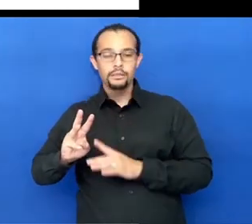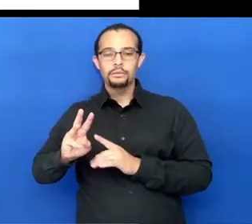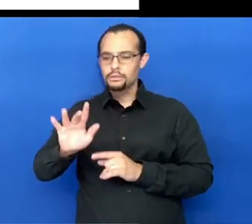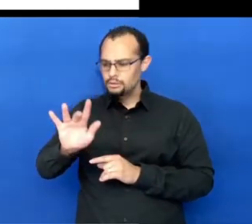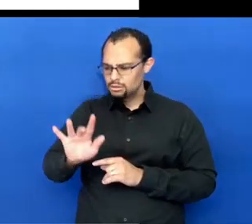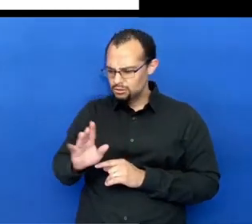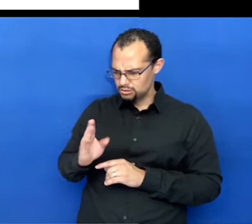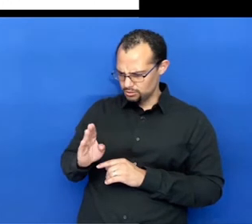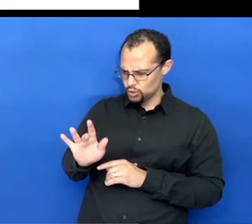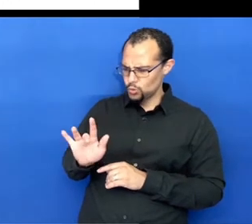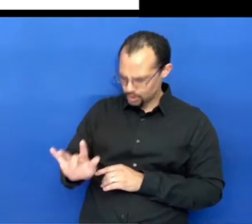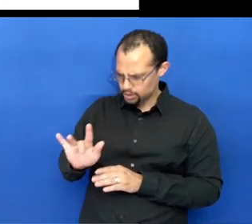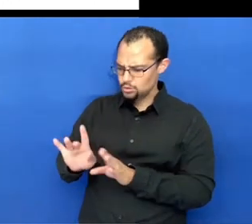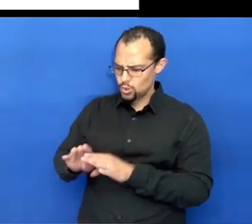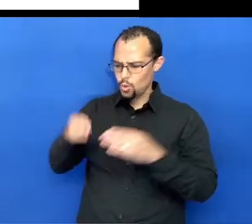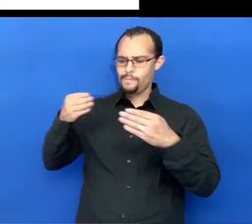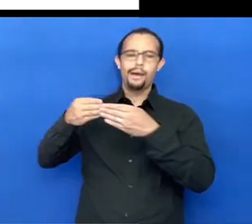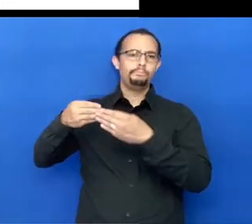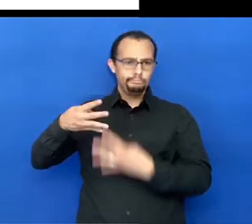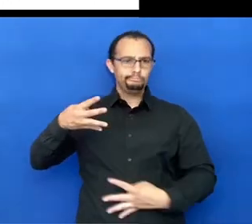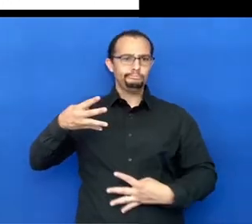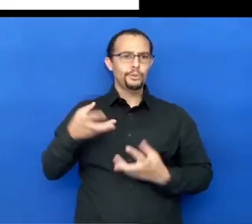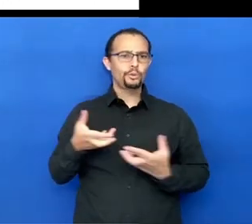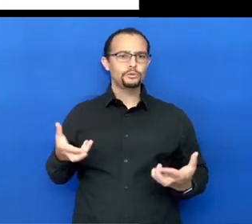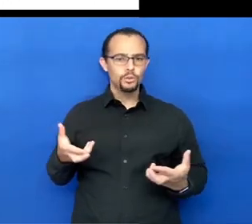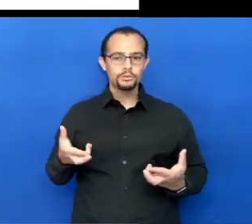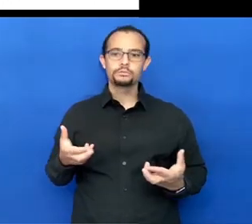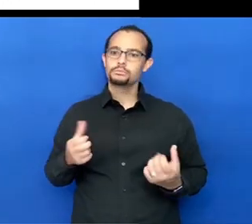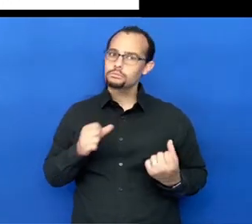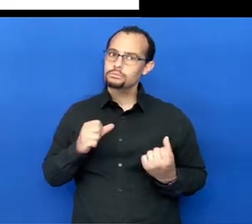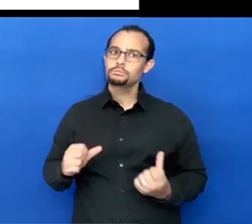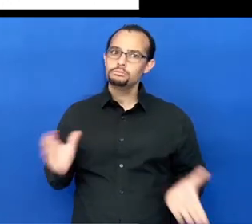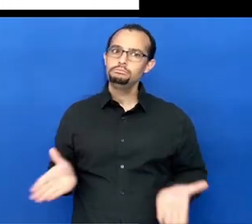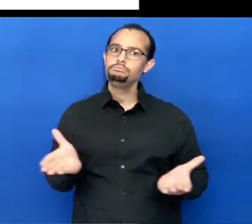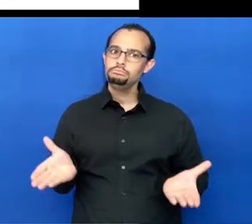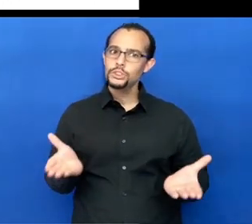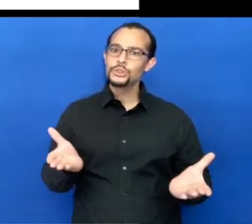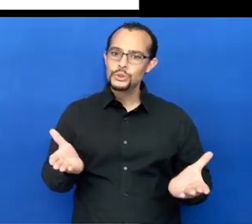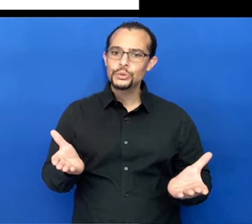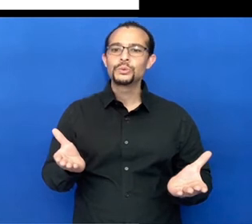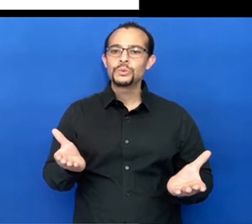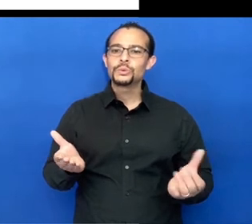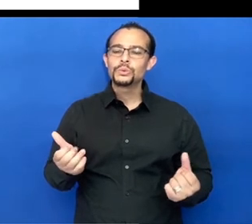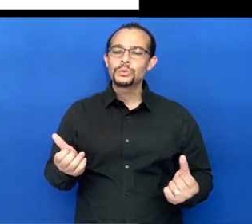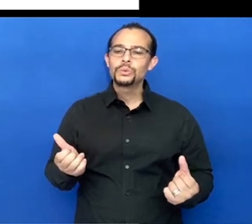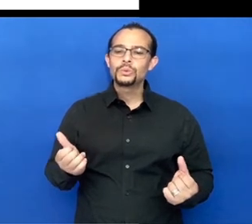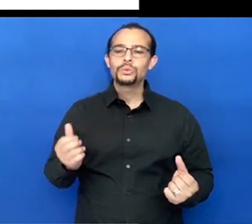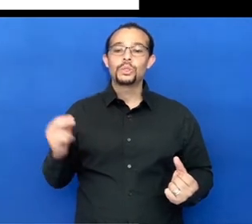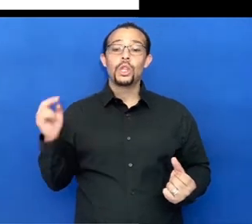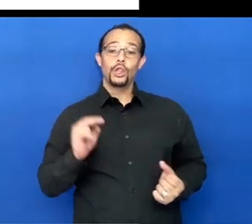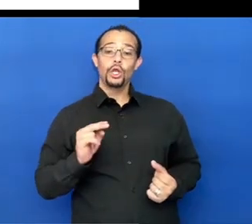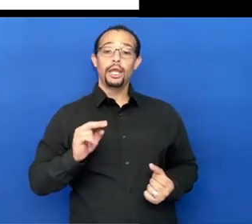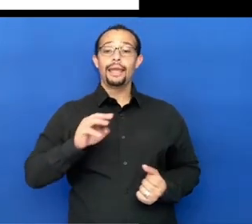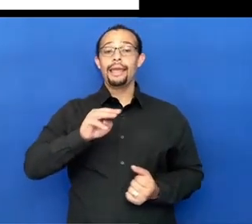state in blue and it will link you to additional resources. I strongly